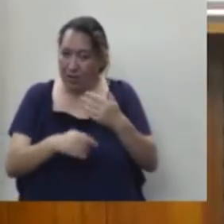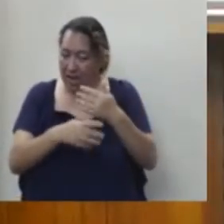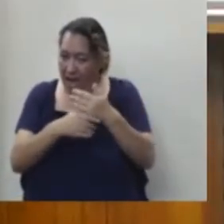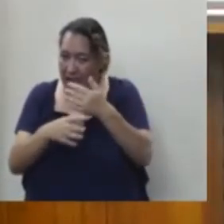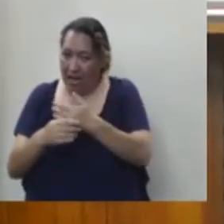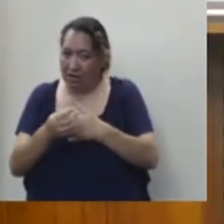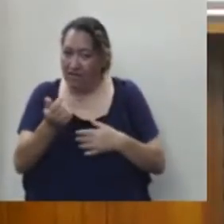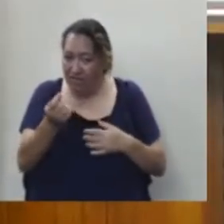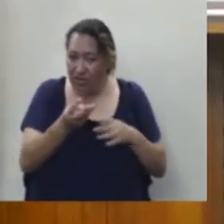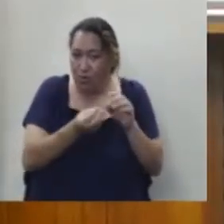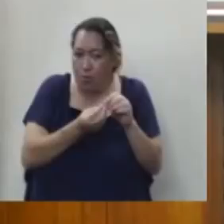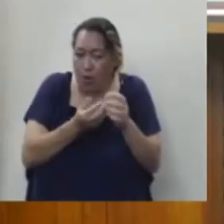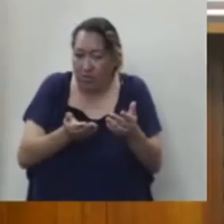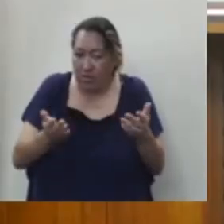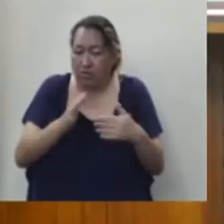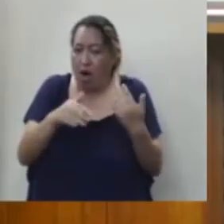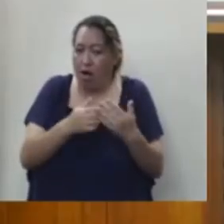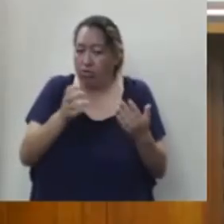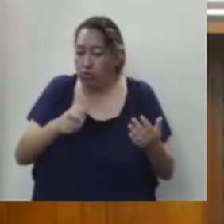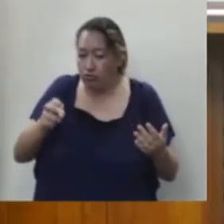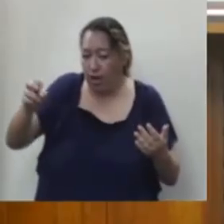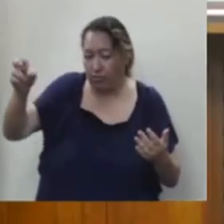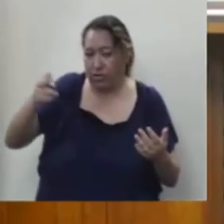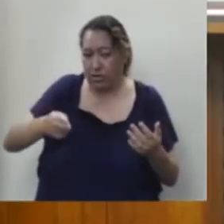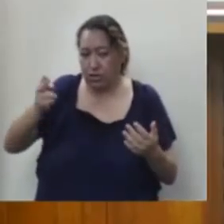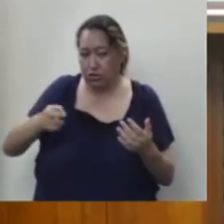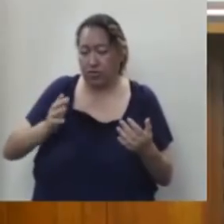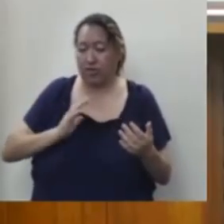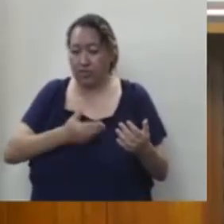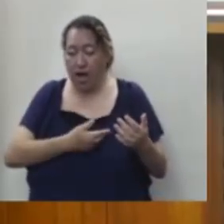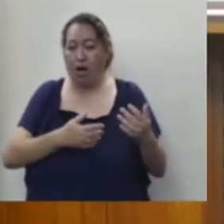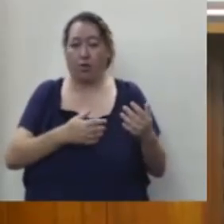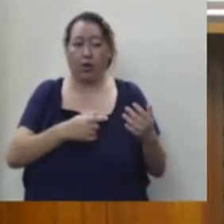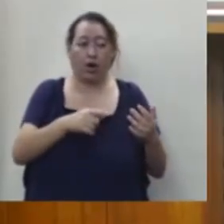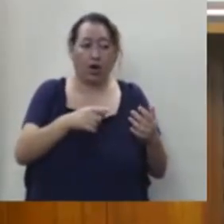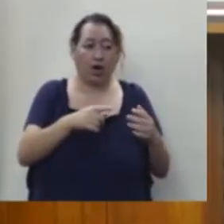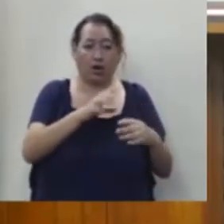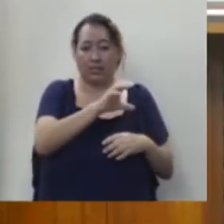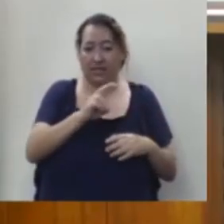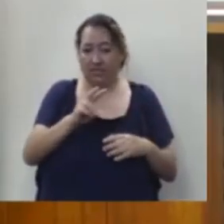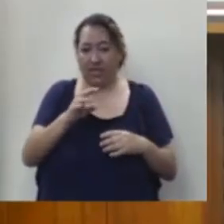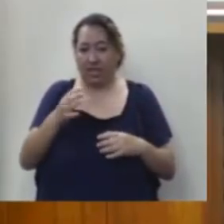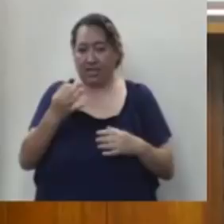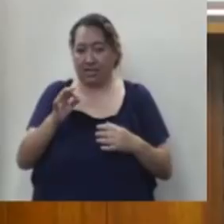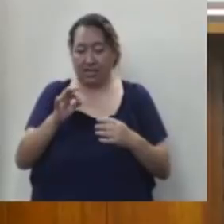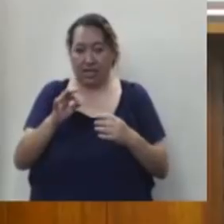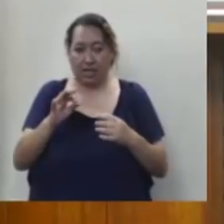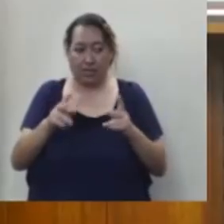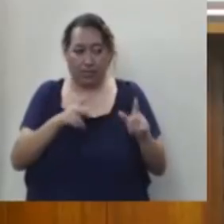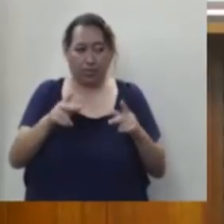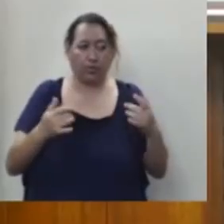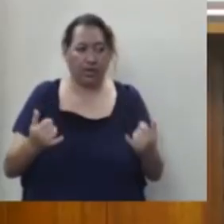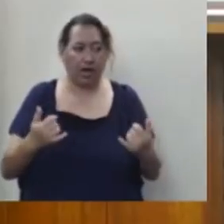of all the travel history of all our COVID positive individuals. As I mentioned, 18 have travel